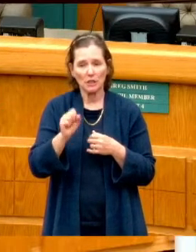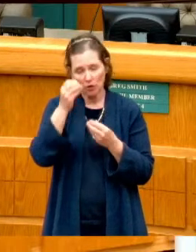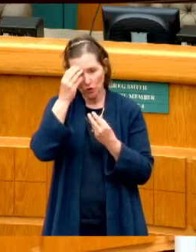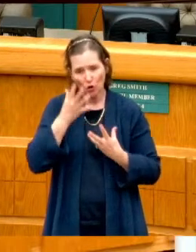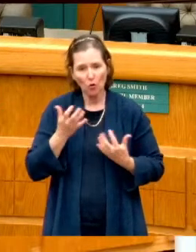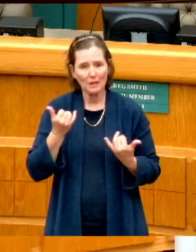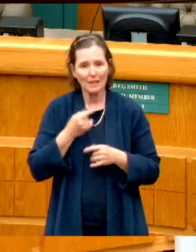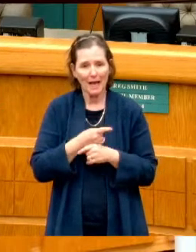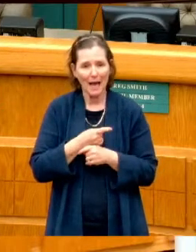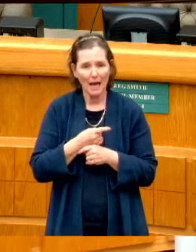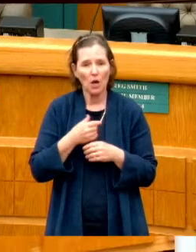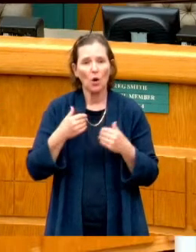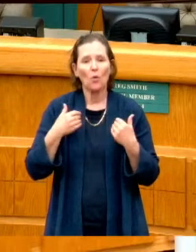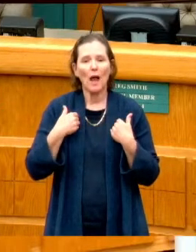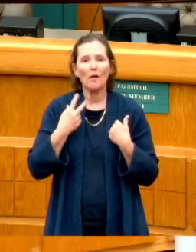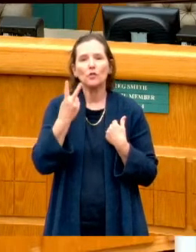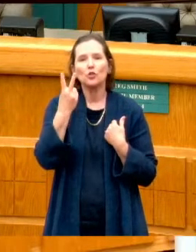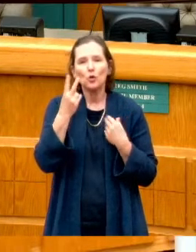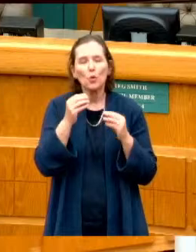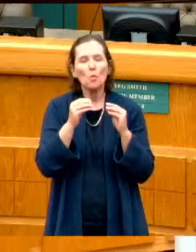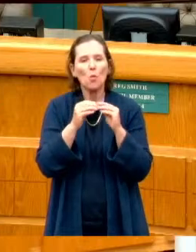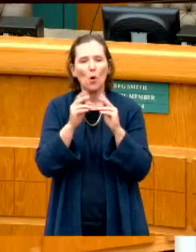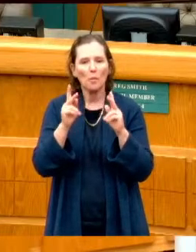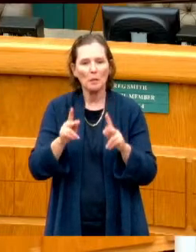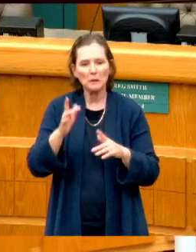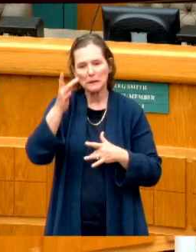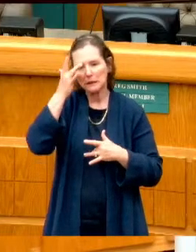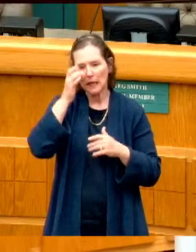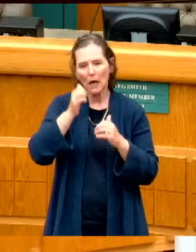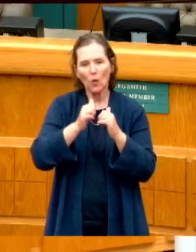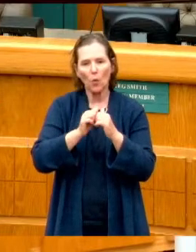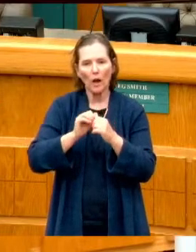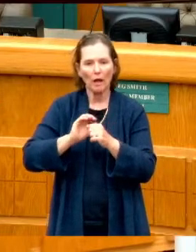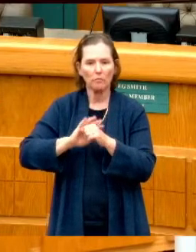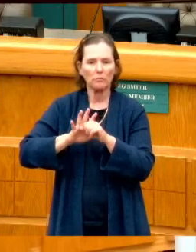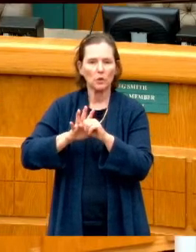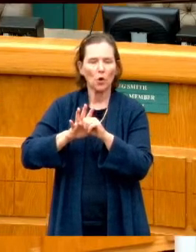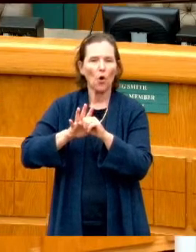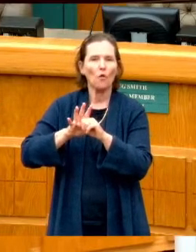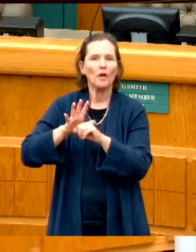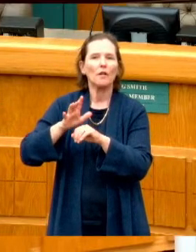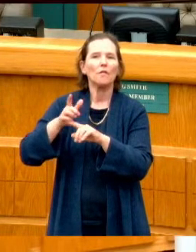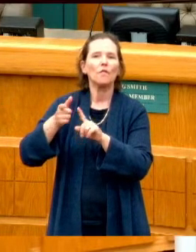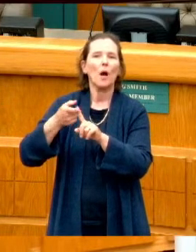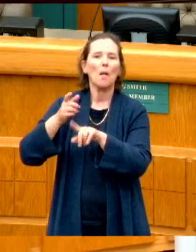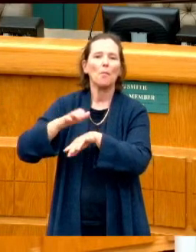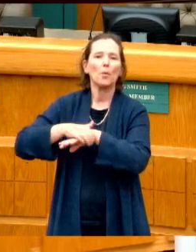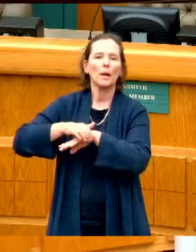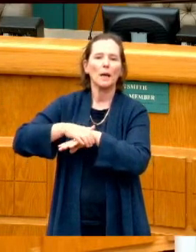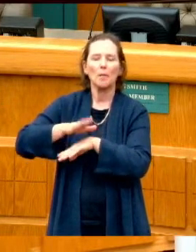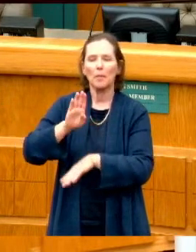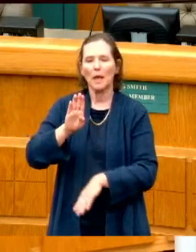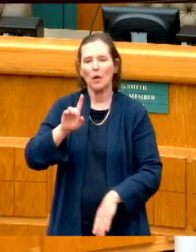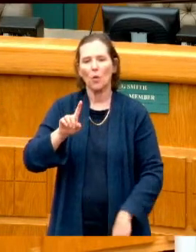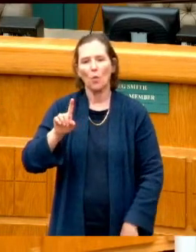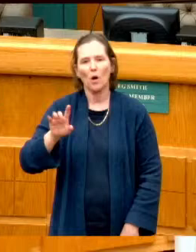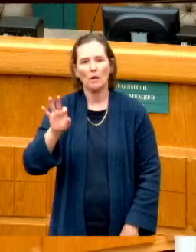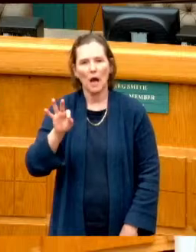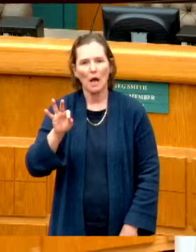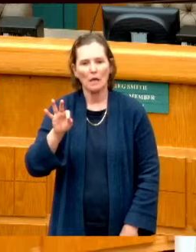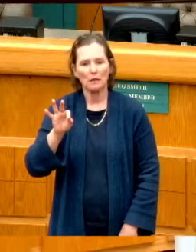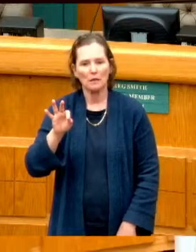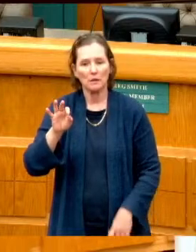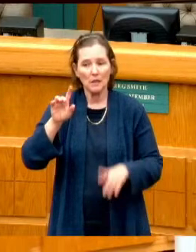additional B117 variants in Nueces County. These individuals were tested at the end of February and at the beginning